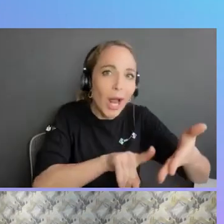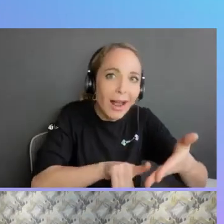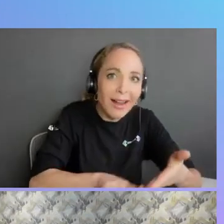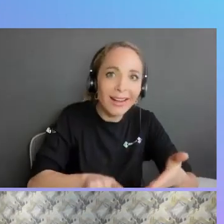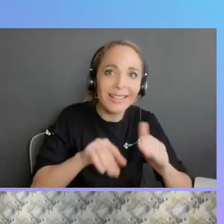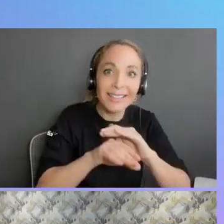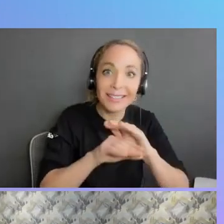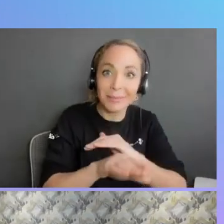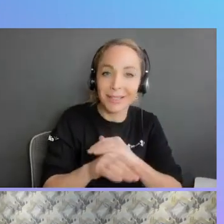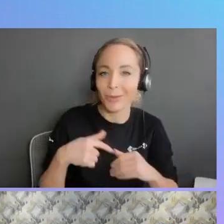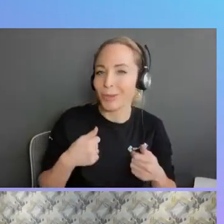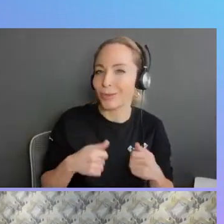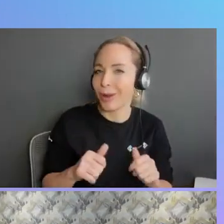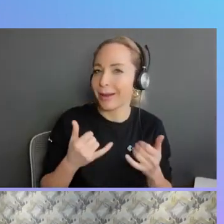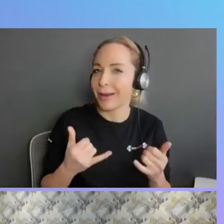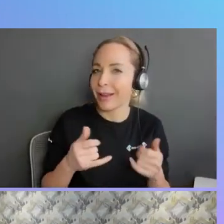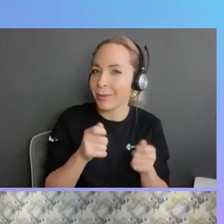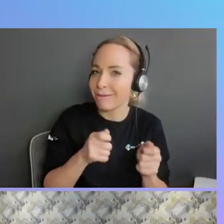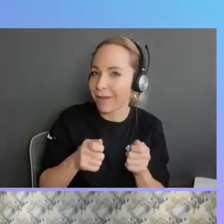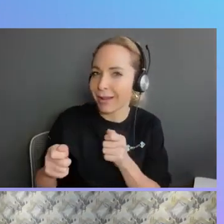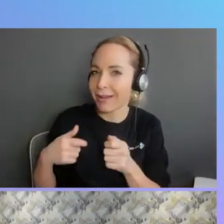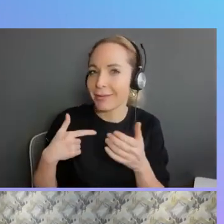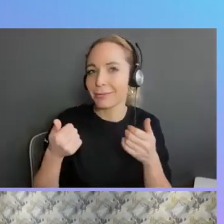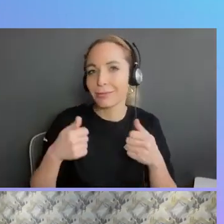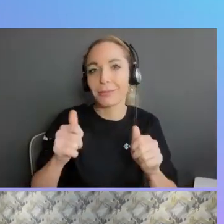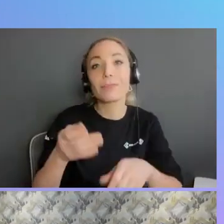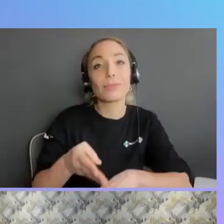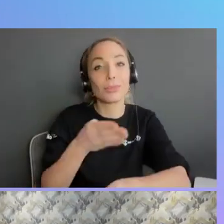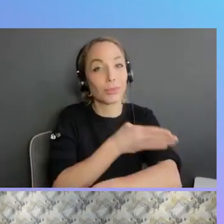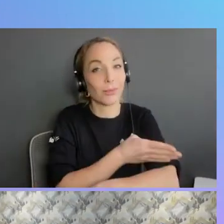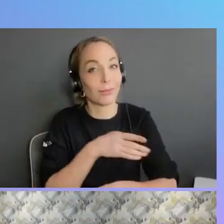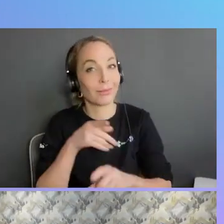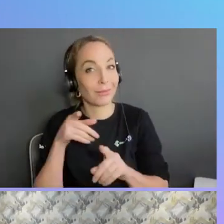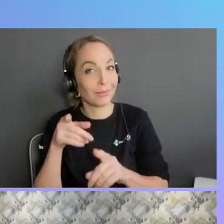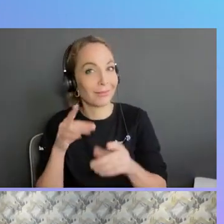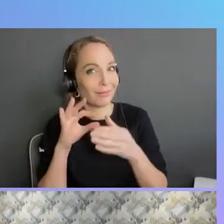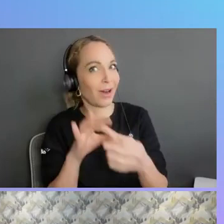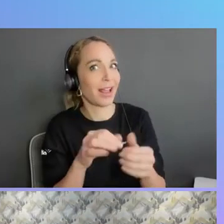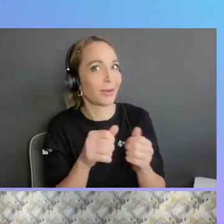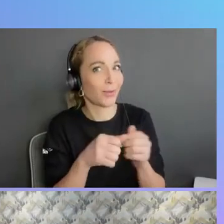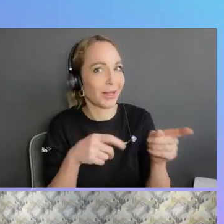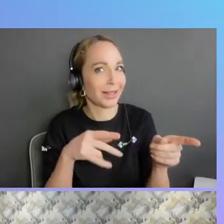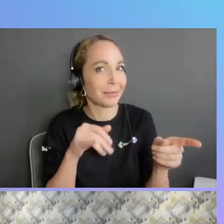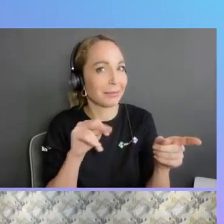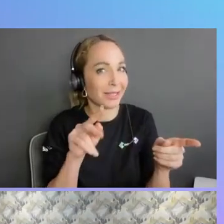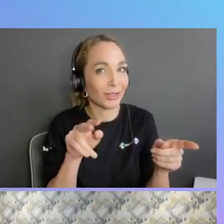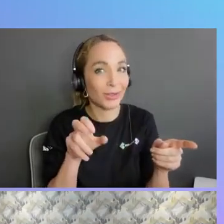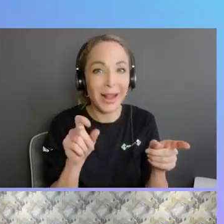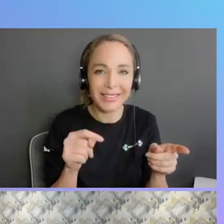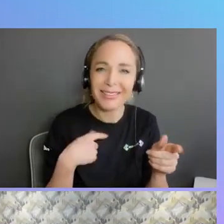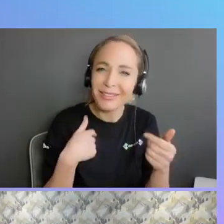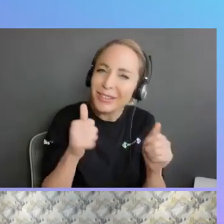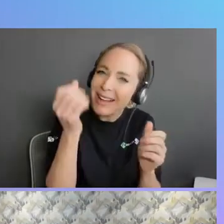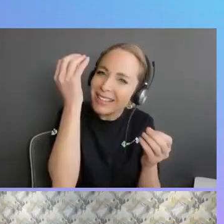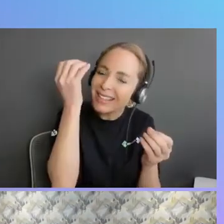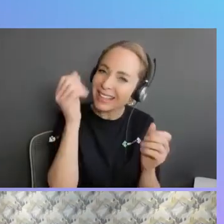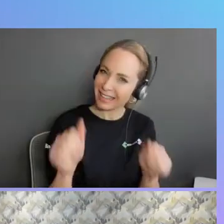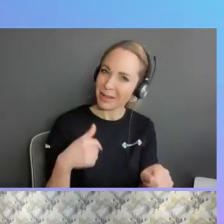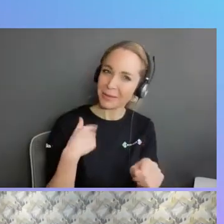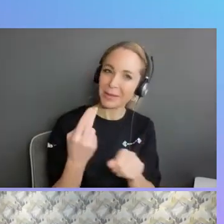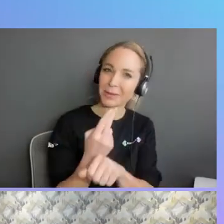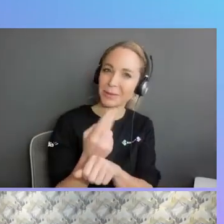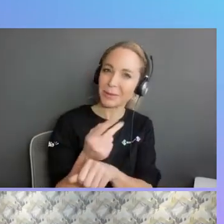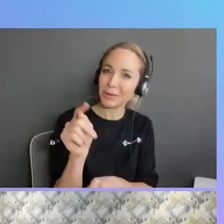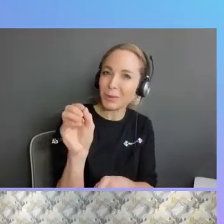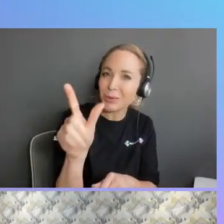are trying to refine and to improve on Pinterest, but is it some kind of tool that we can use and we can come